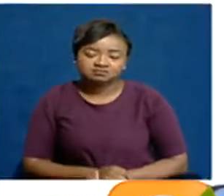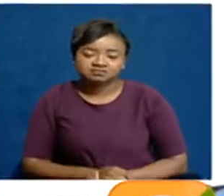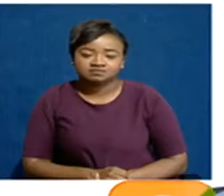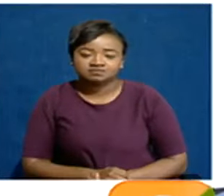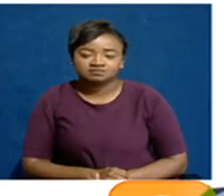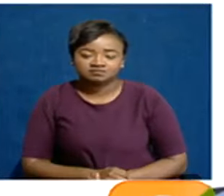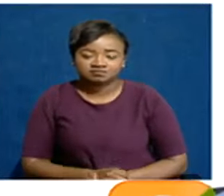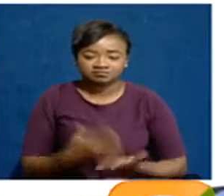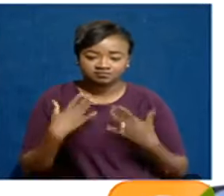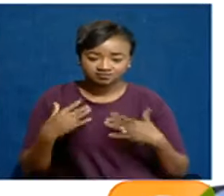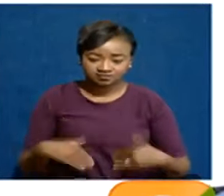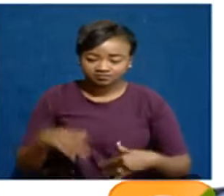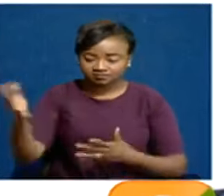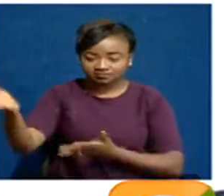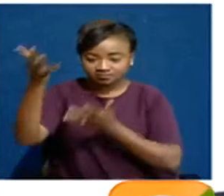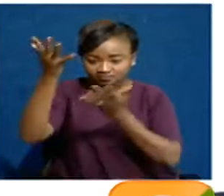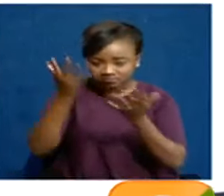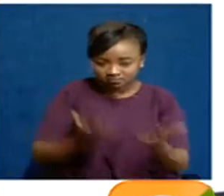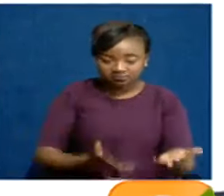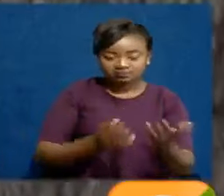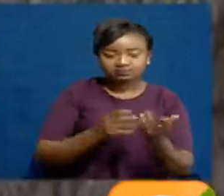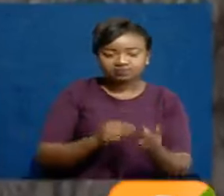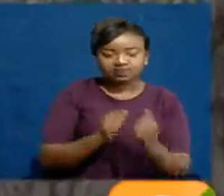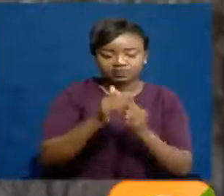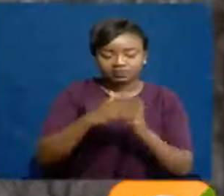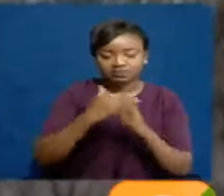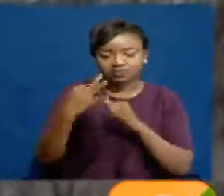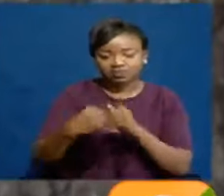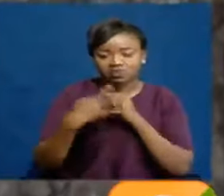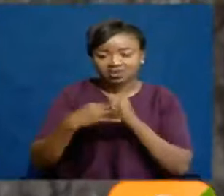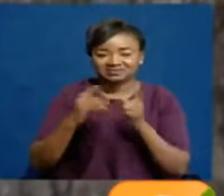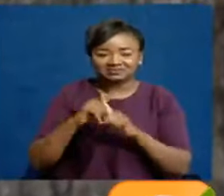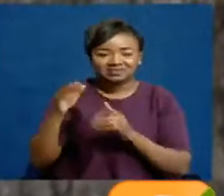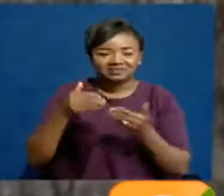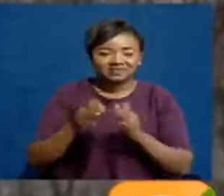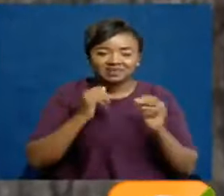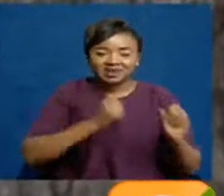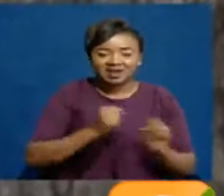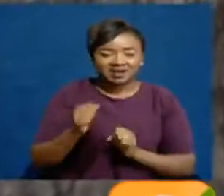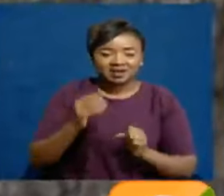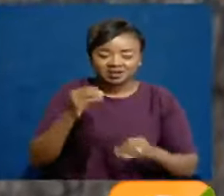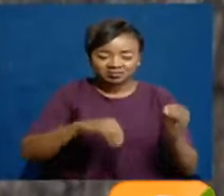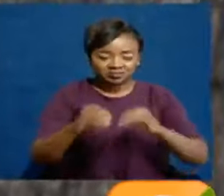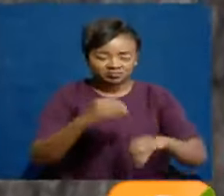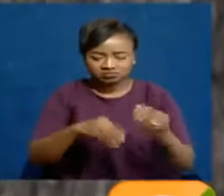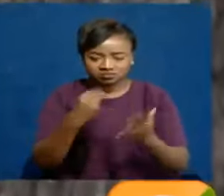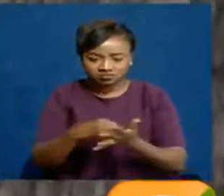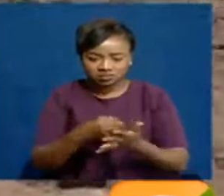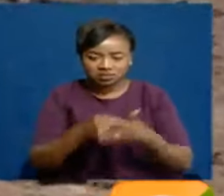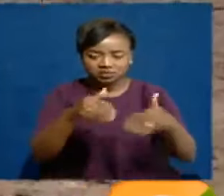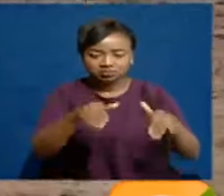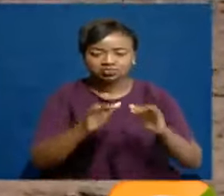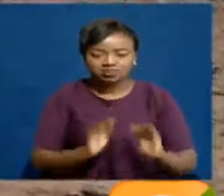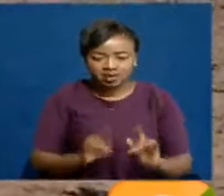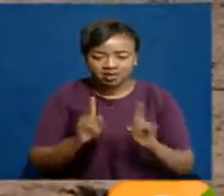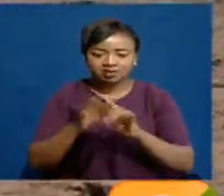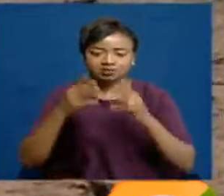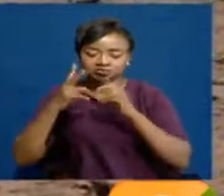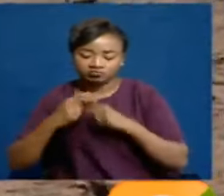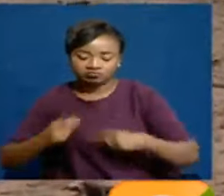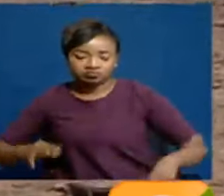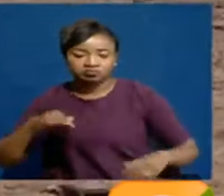was repatriated on 19th August, but the family has been unable to raise funds for an independent post-mortem